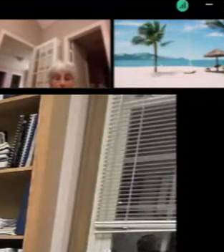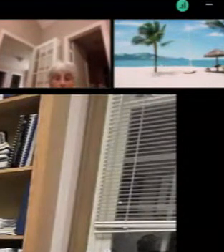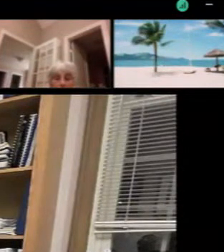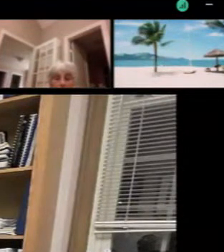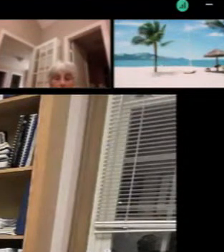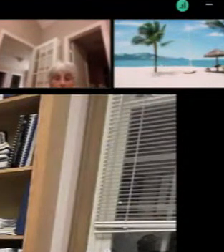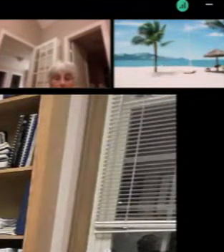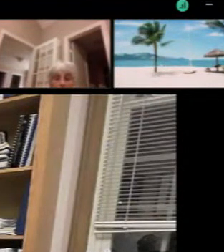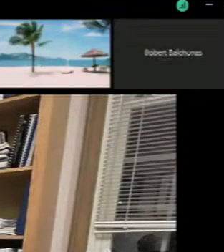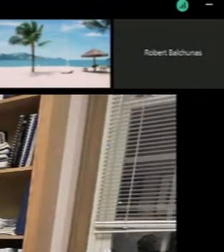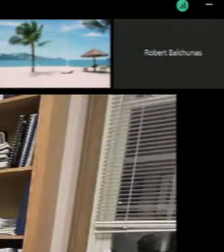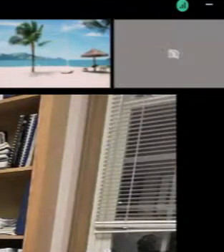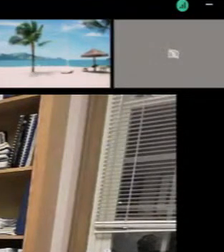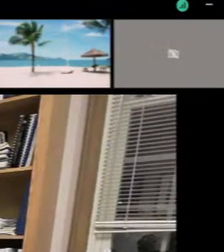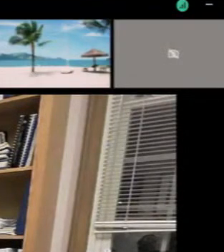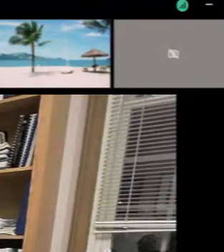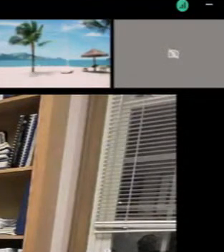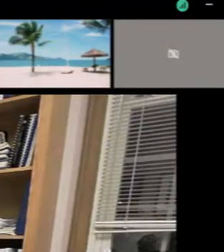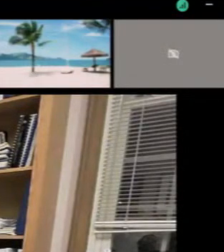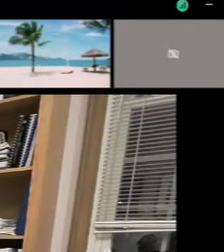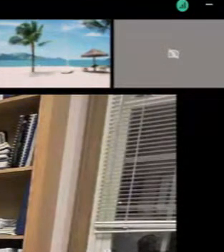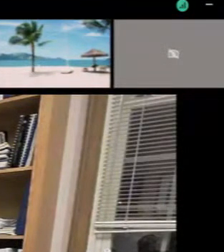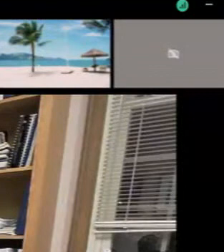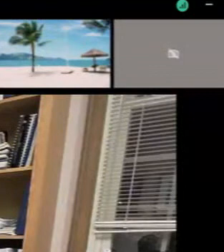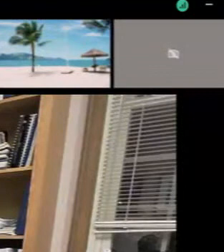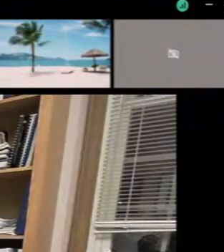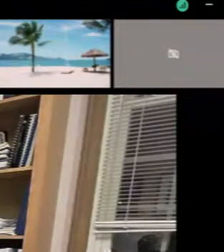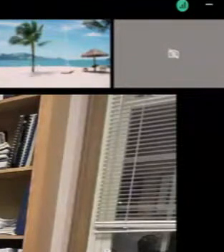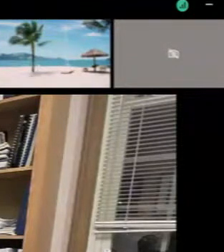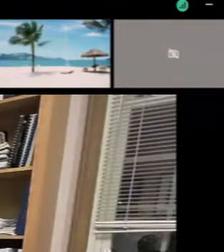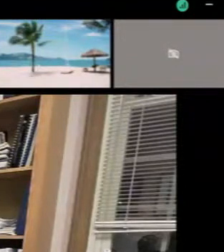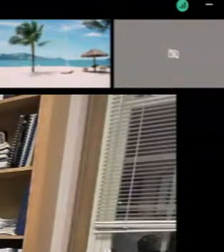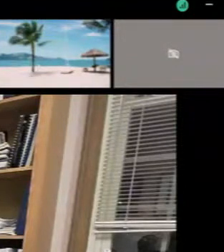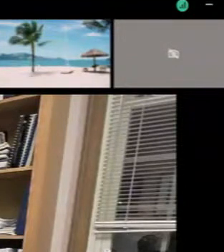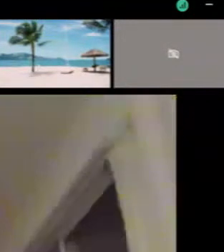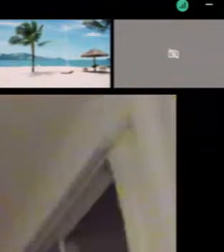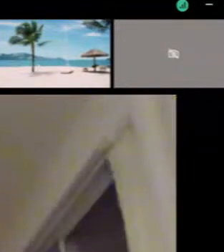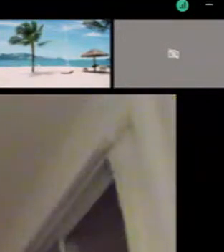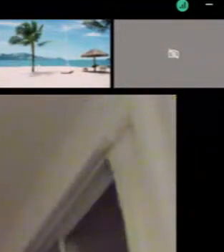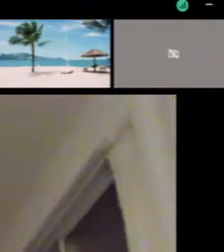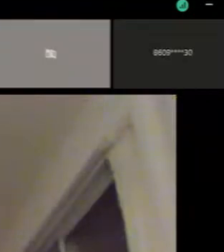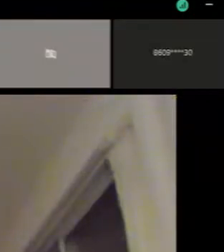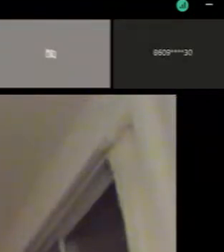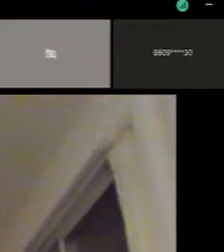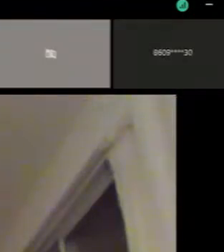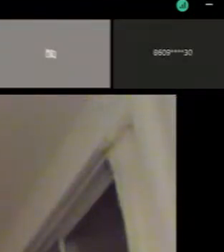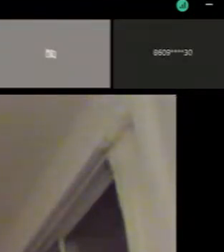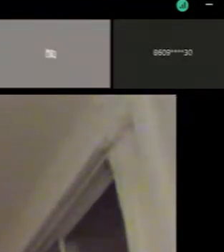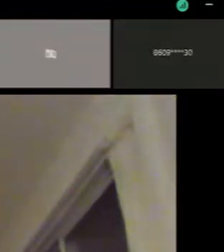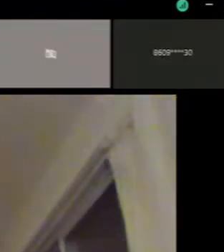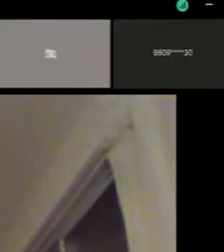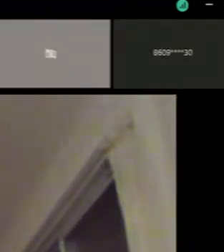has a good night. Thank you. Have a good night, everyone. Thank you for all your feedback and comments.